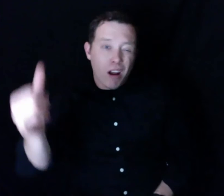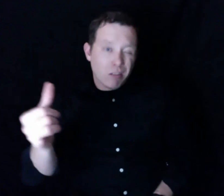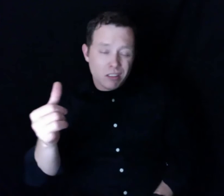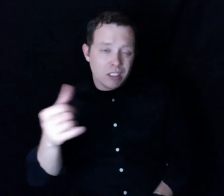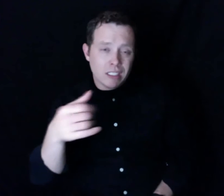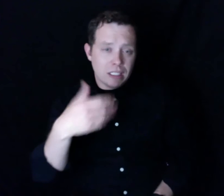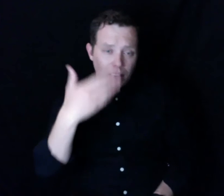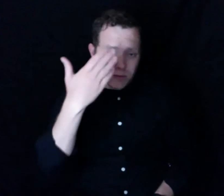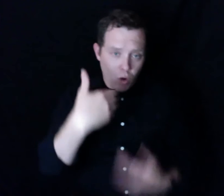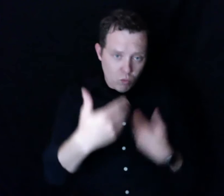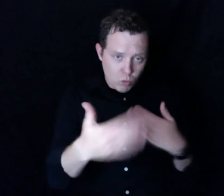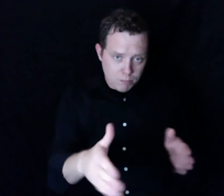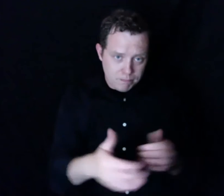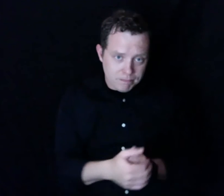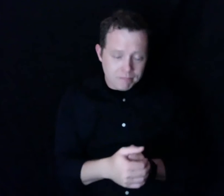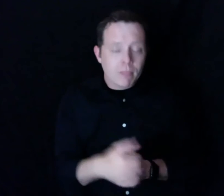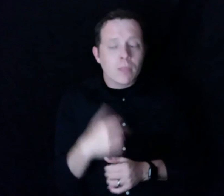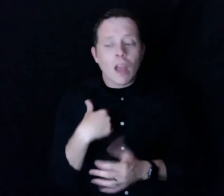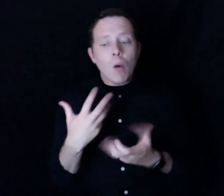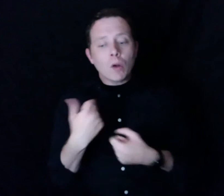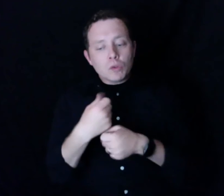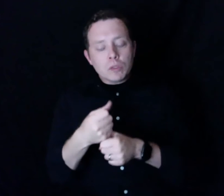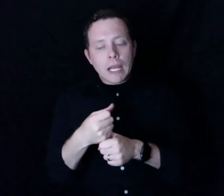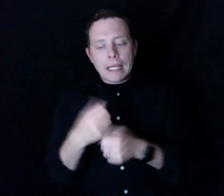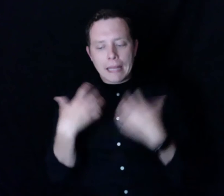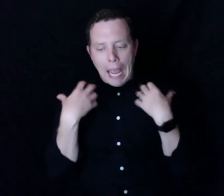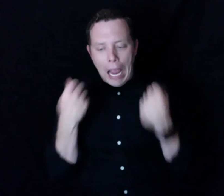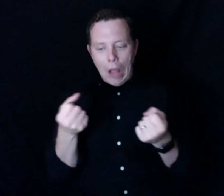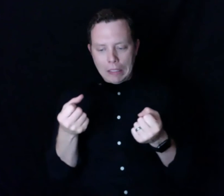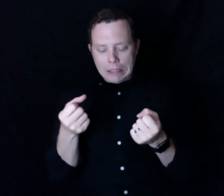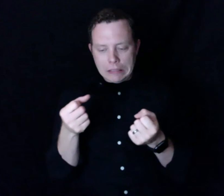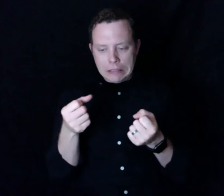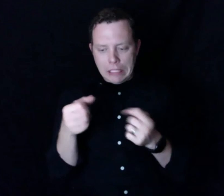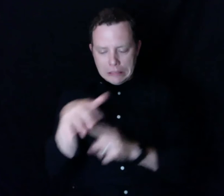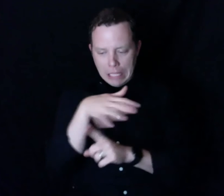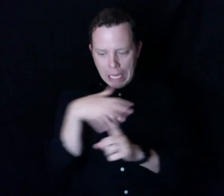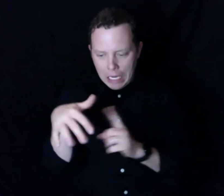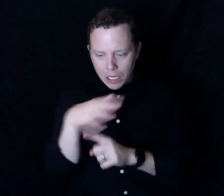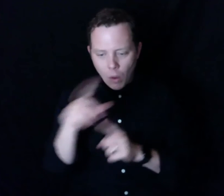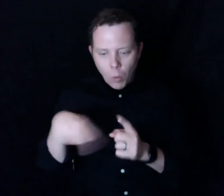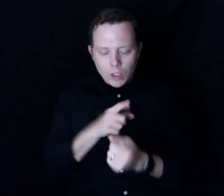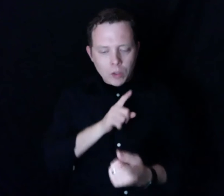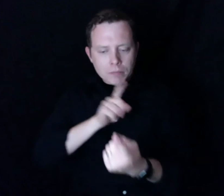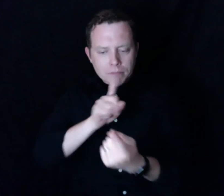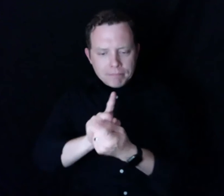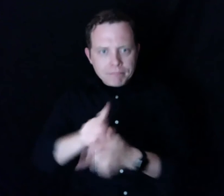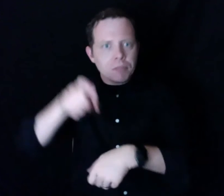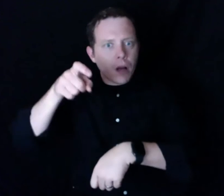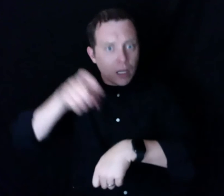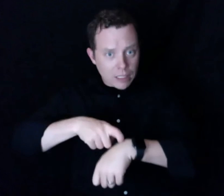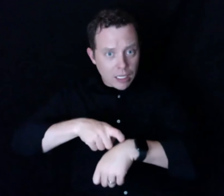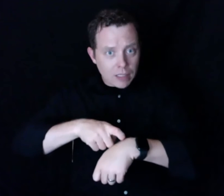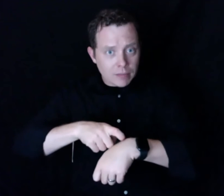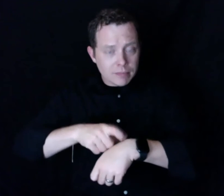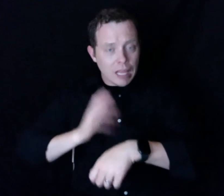to create a healthcare setting where you are seen on time and I'm respecting your time, and where you get